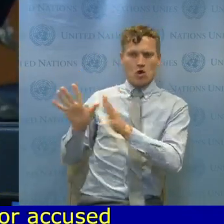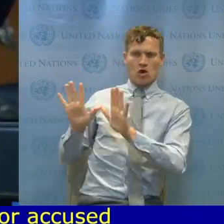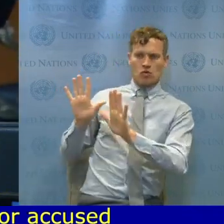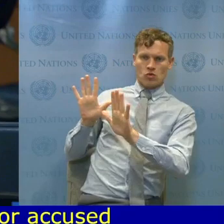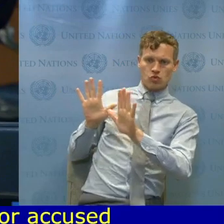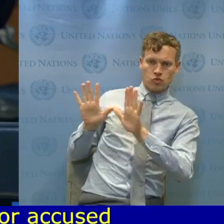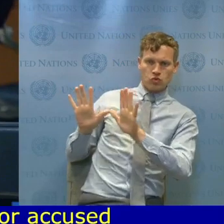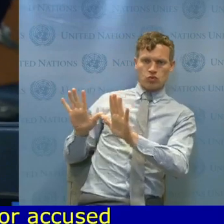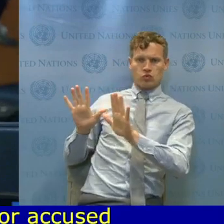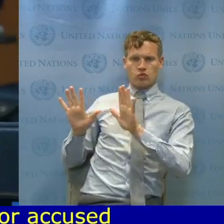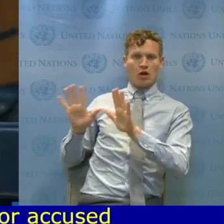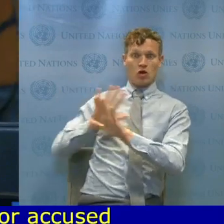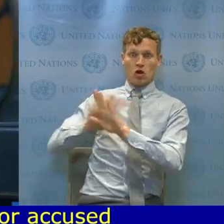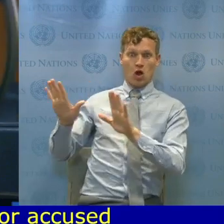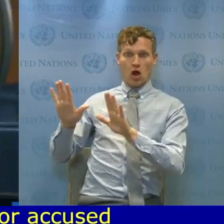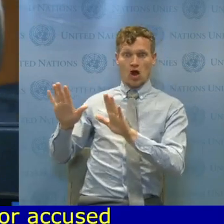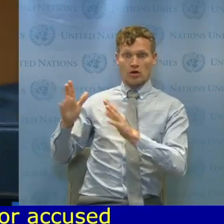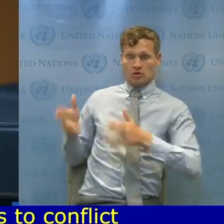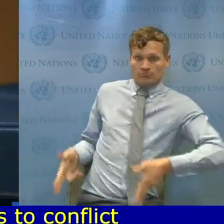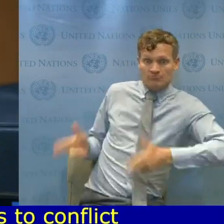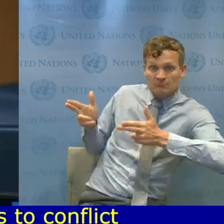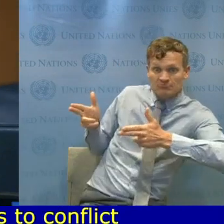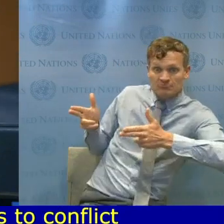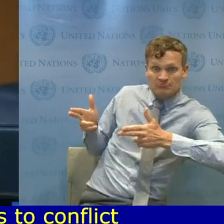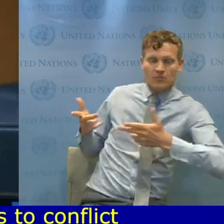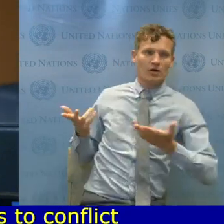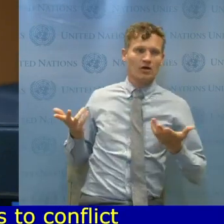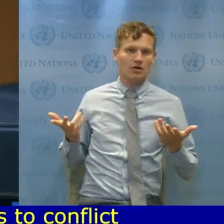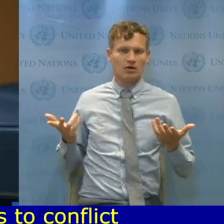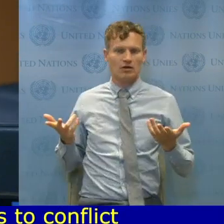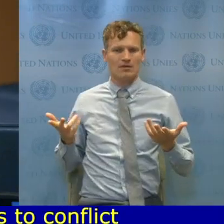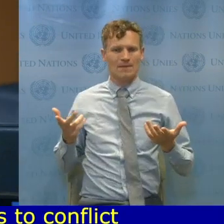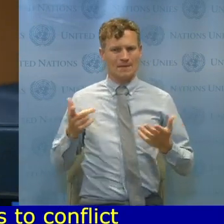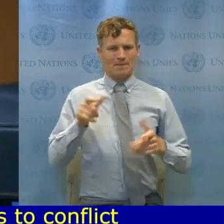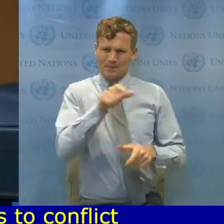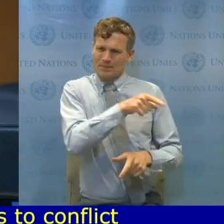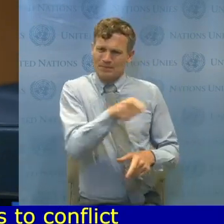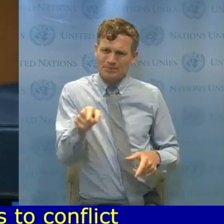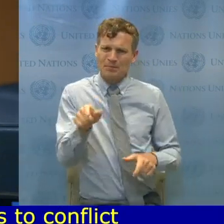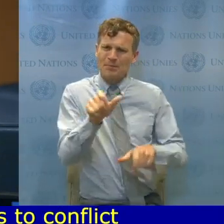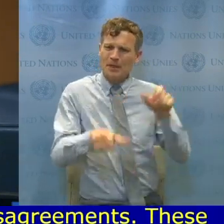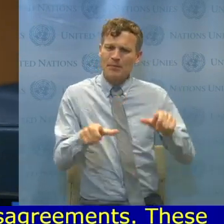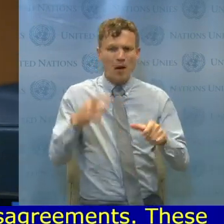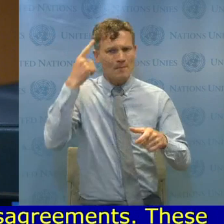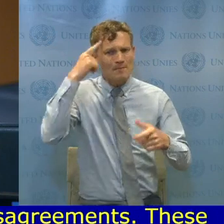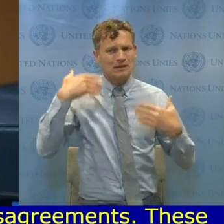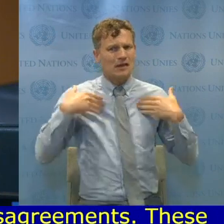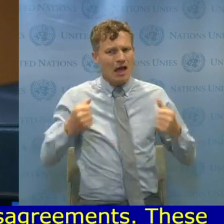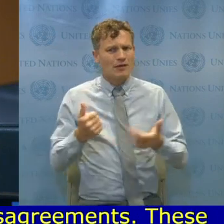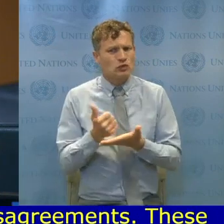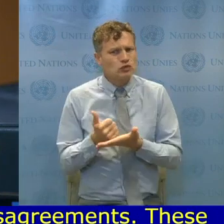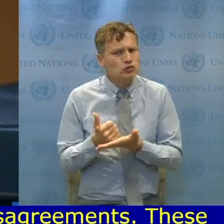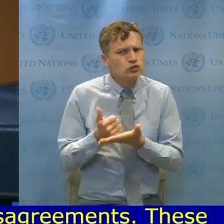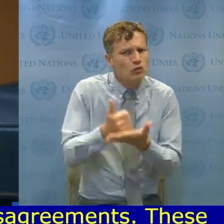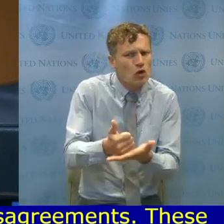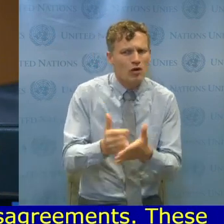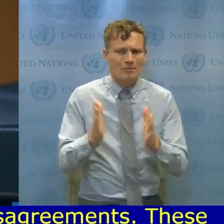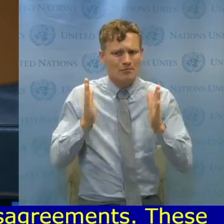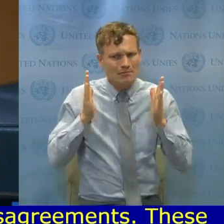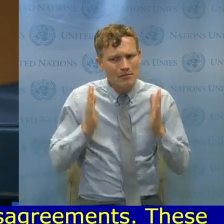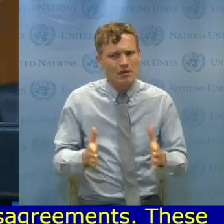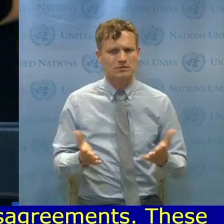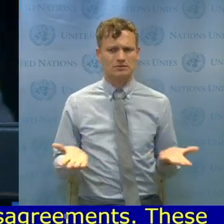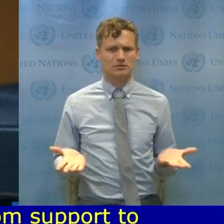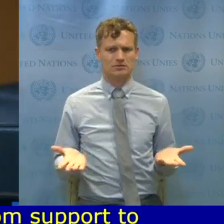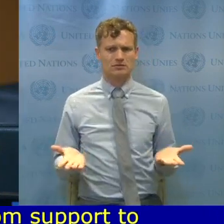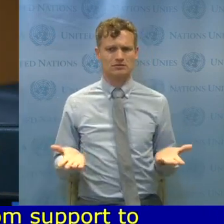from support to differentiate their duty towards multiple parties from the supporter's duty of loyalty to a